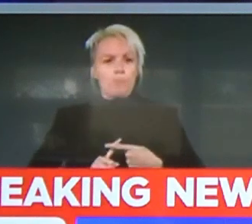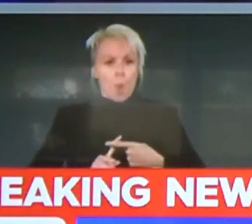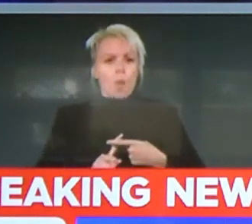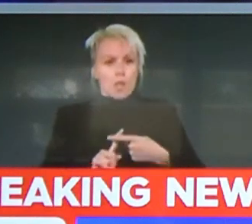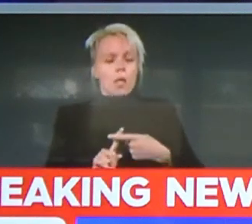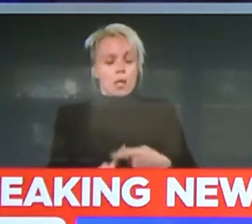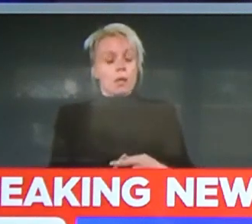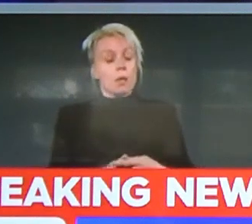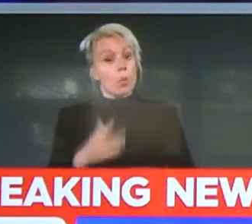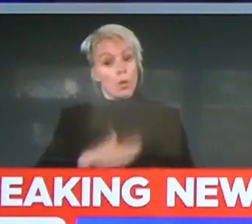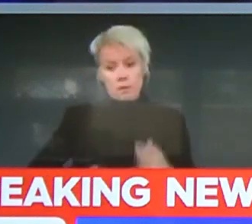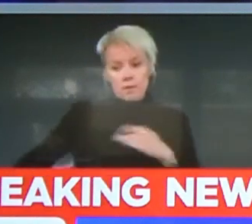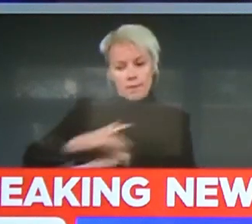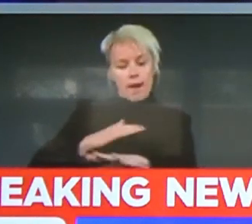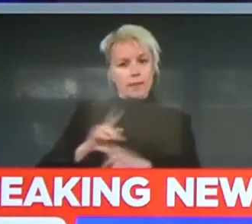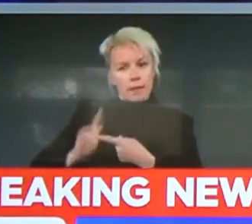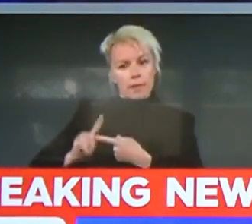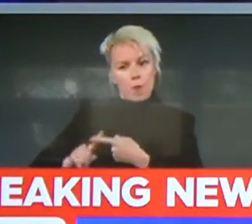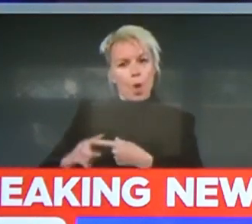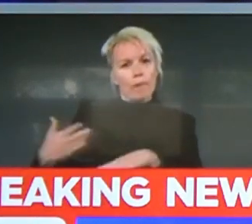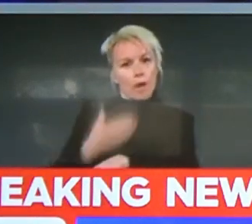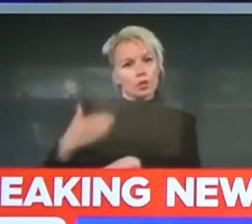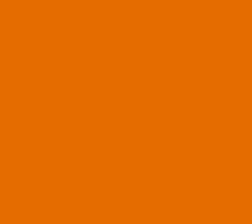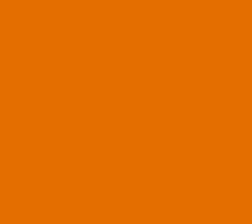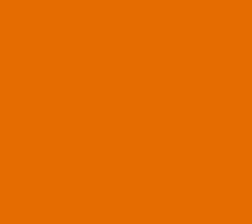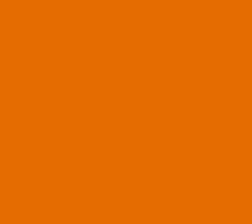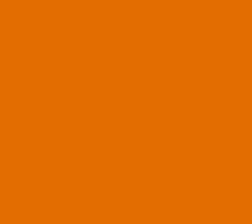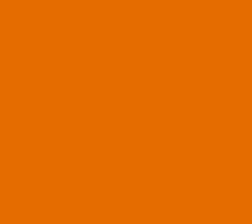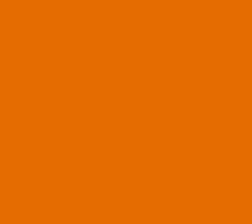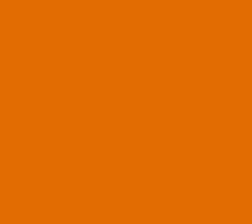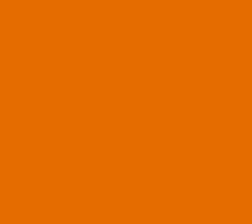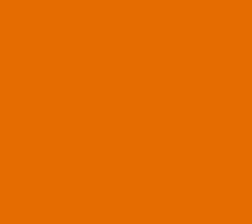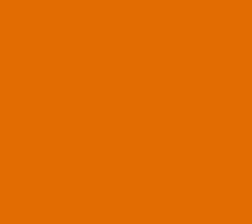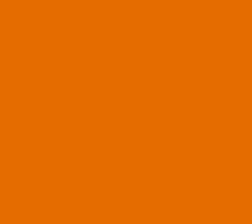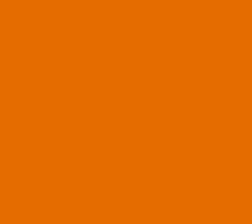functioning, but keep society safe. Thank you, Prime Minister.